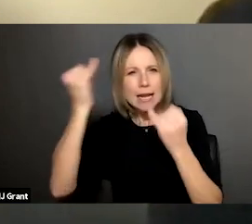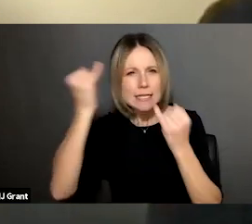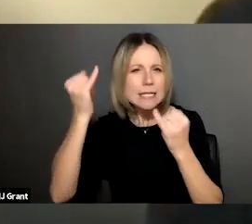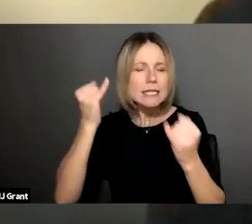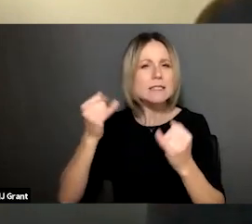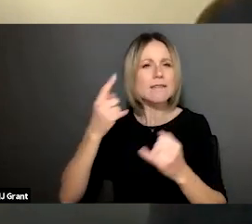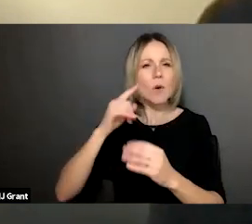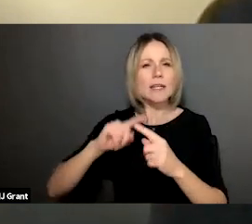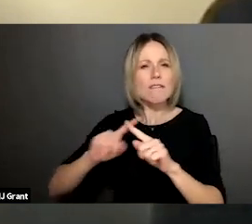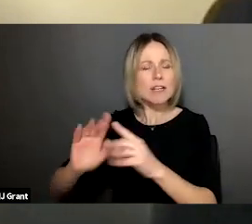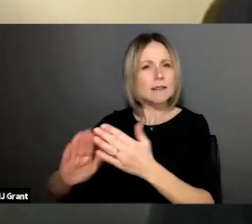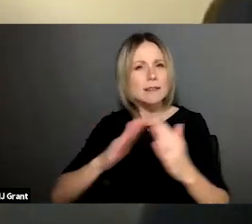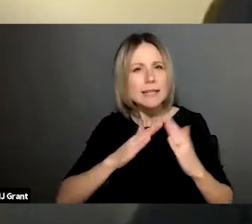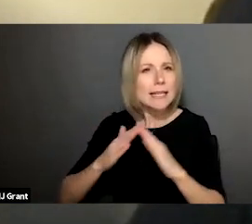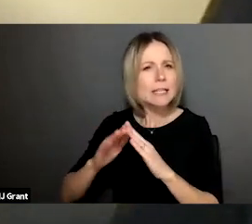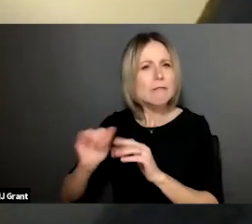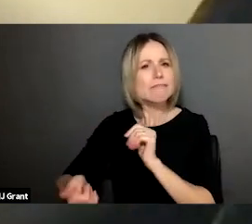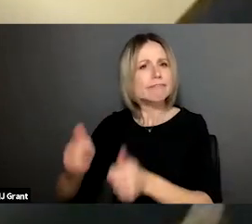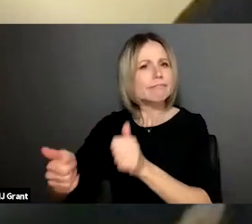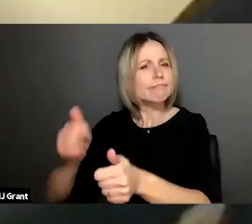smaller market